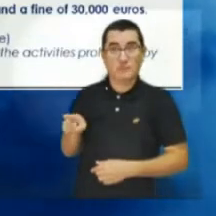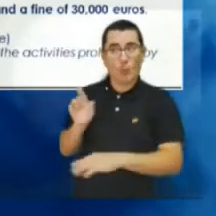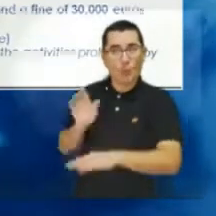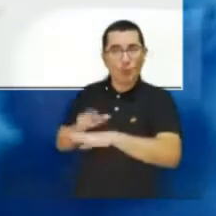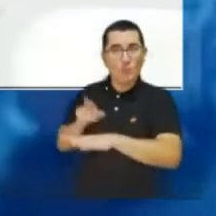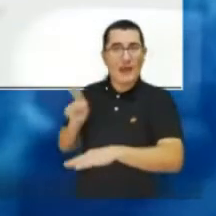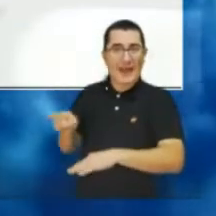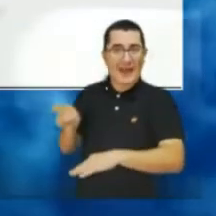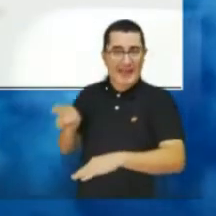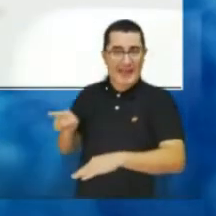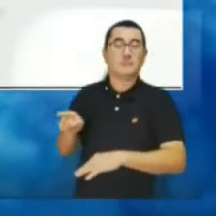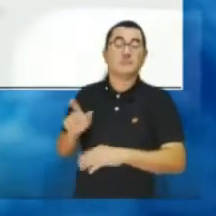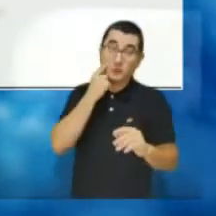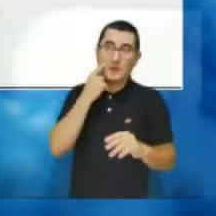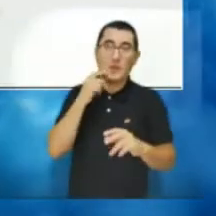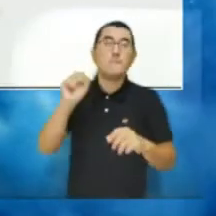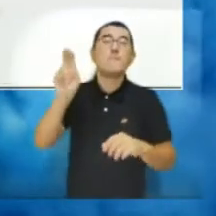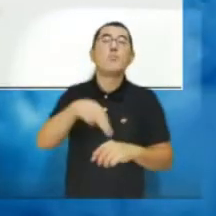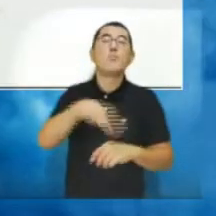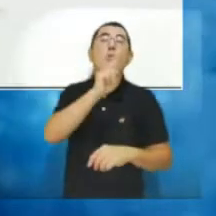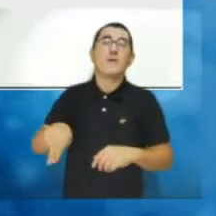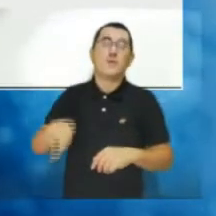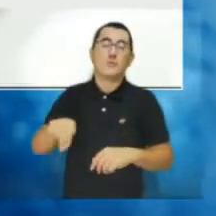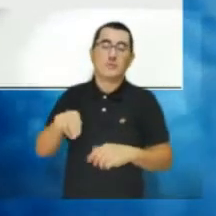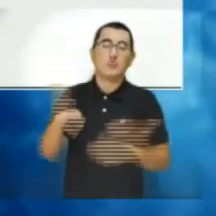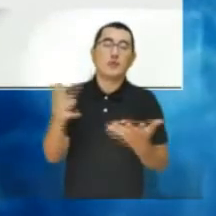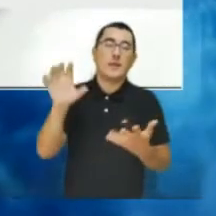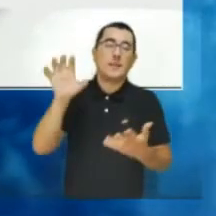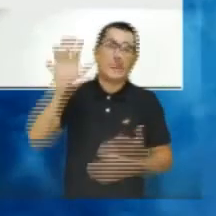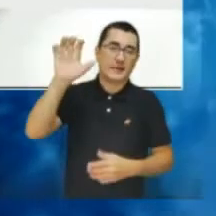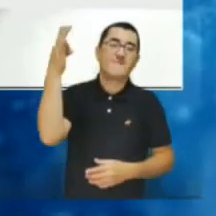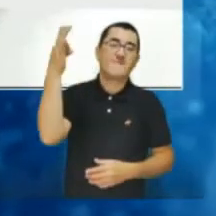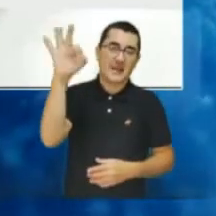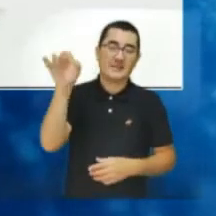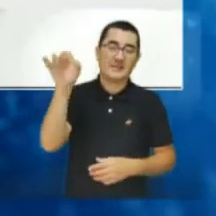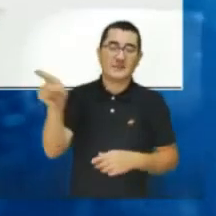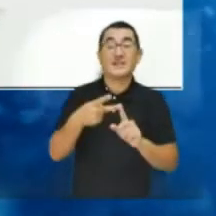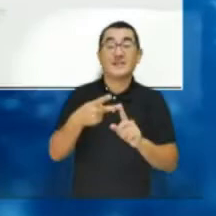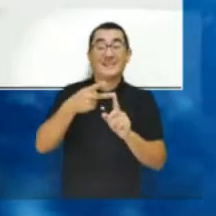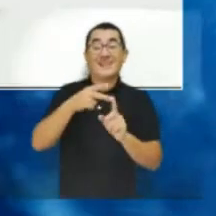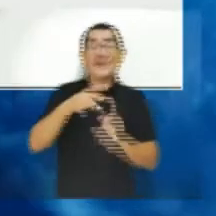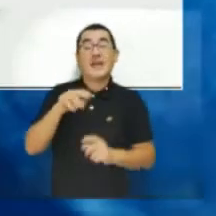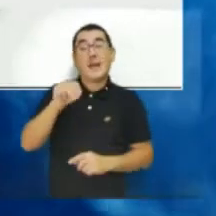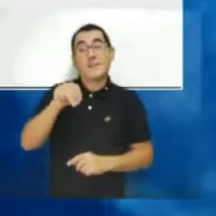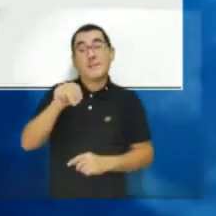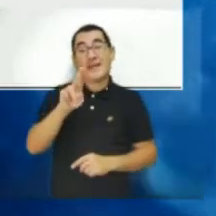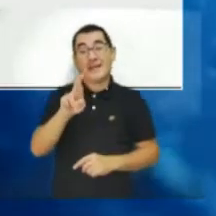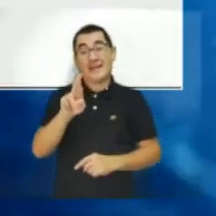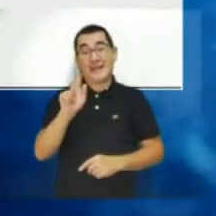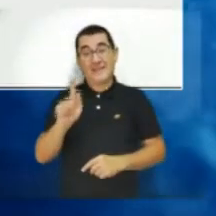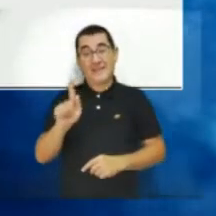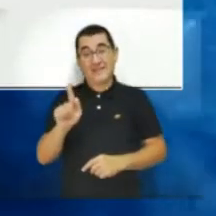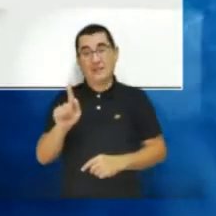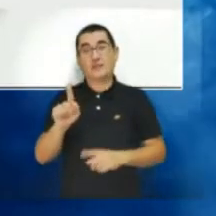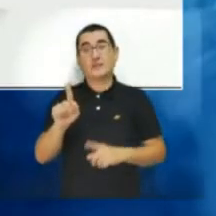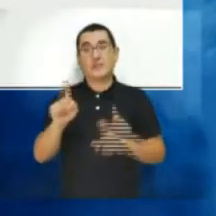So INFR roles in spectrum monitoring and enforcement are described in,